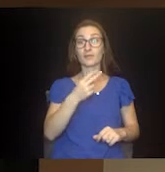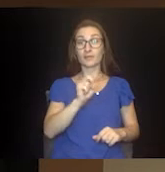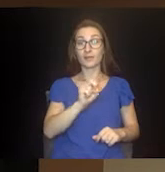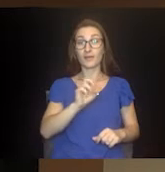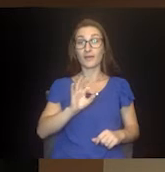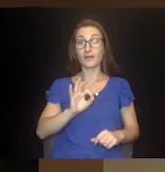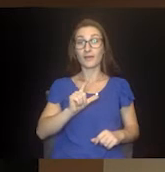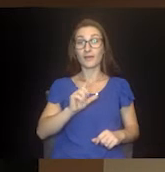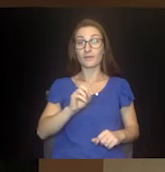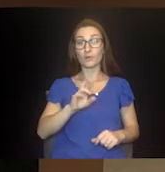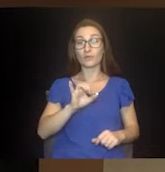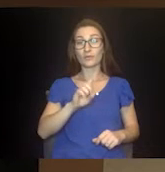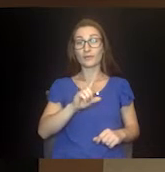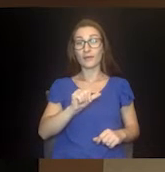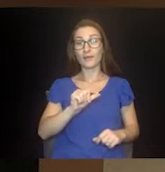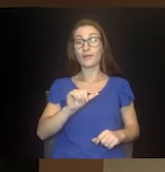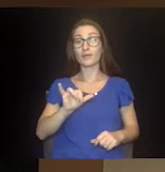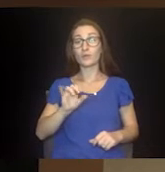the